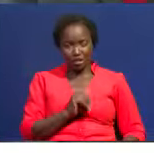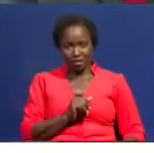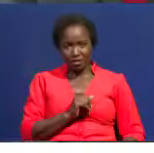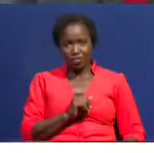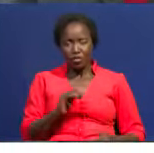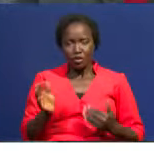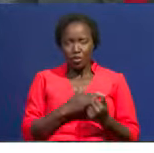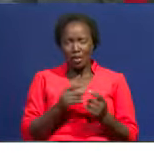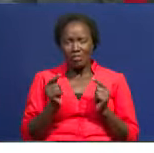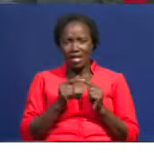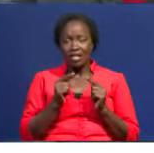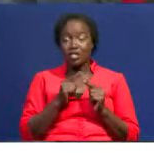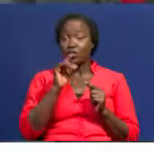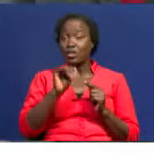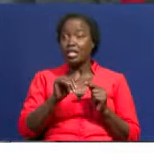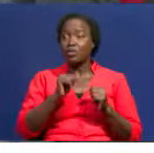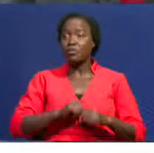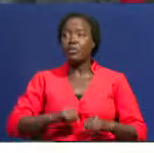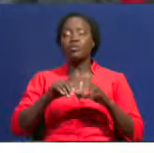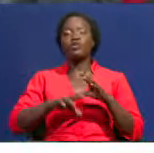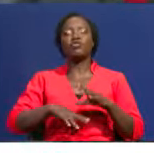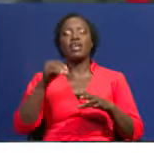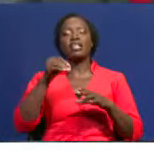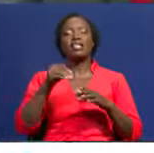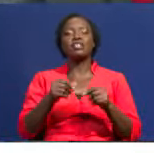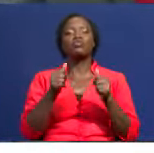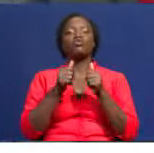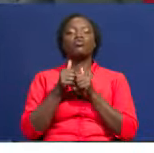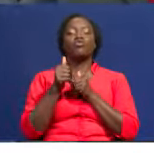in order that we can be able to find a way forward.